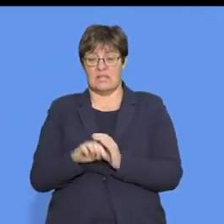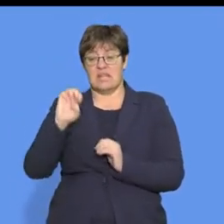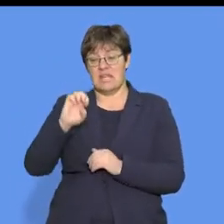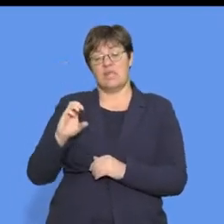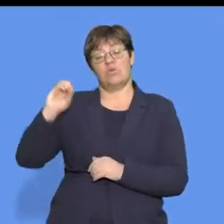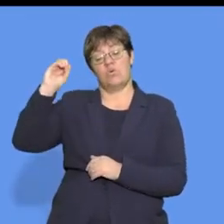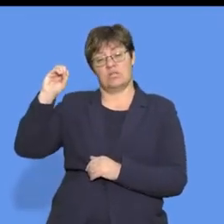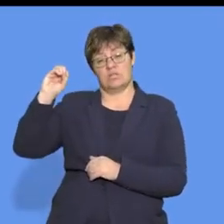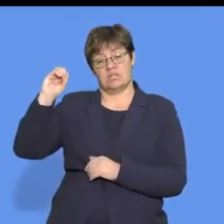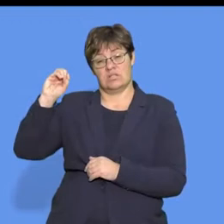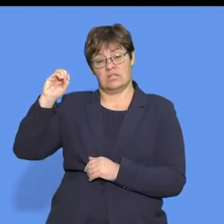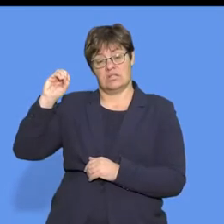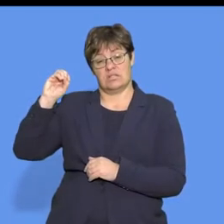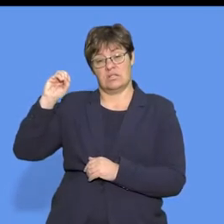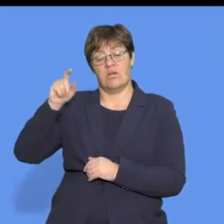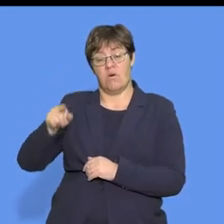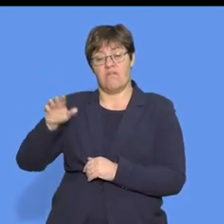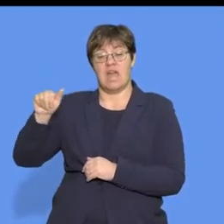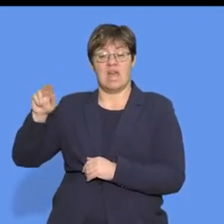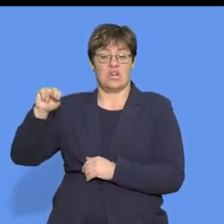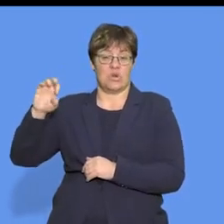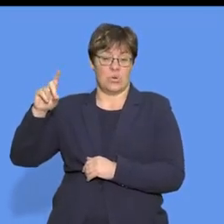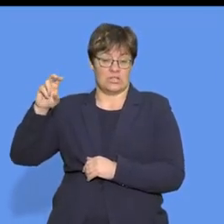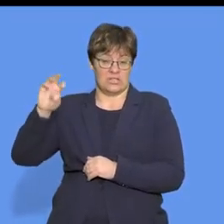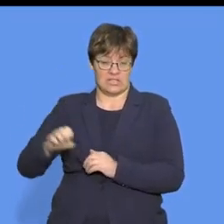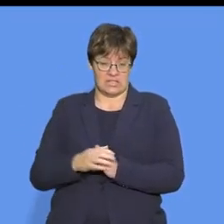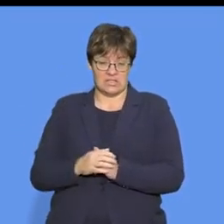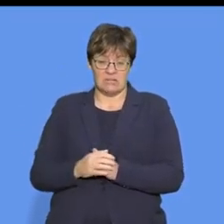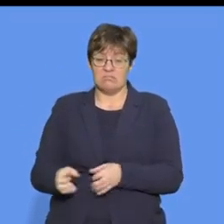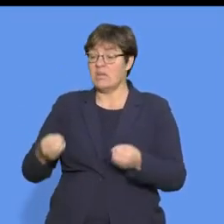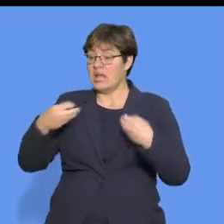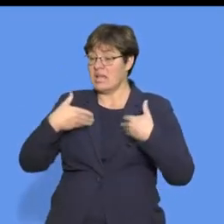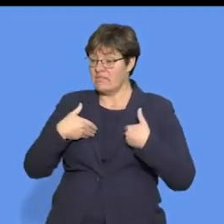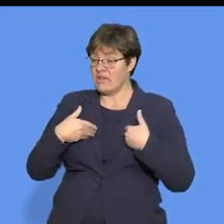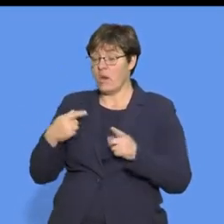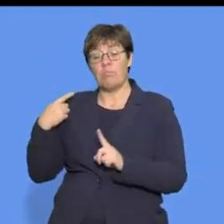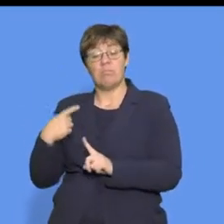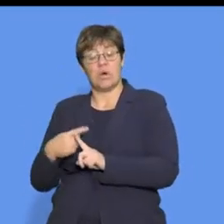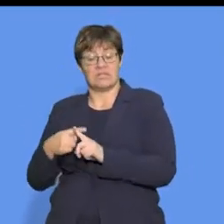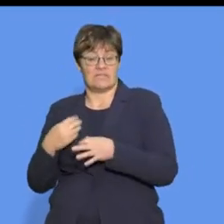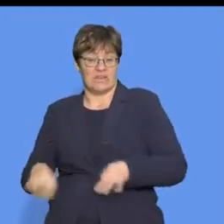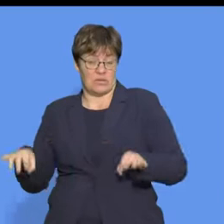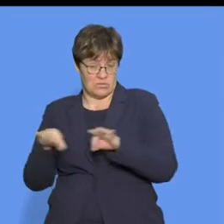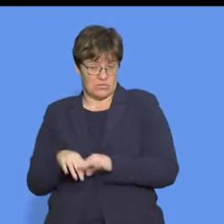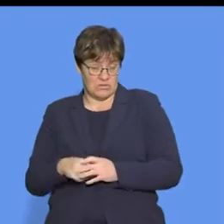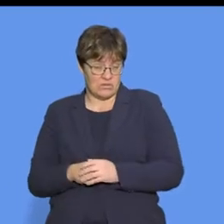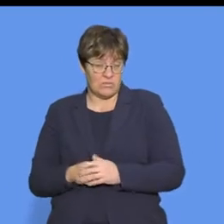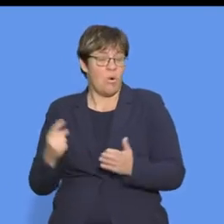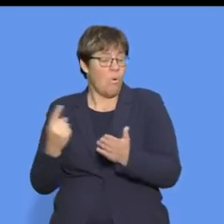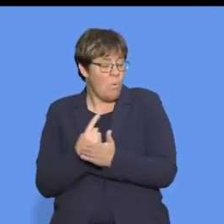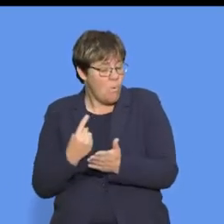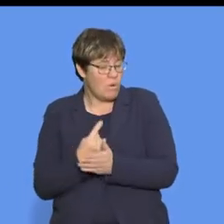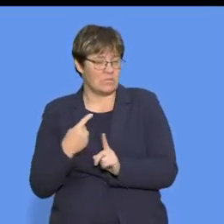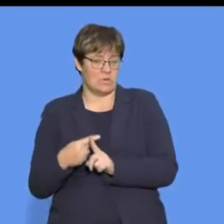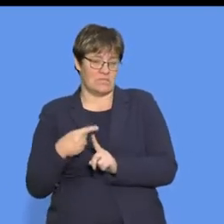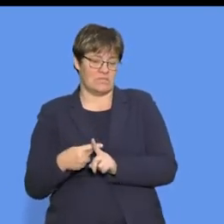minus E0 of the anode. And that will give you a positive value.